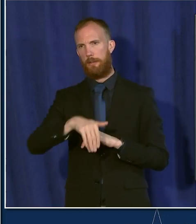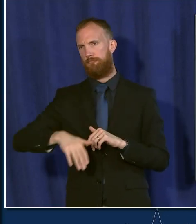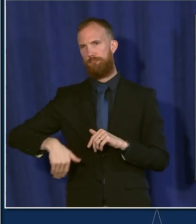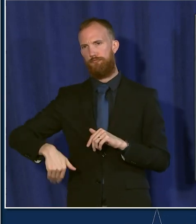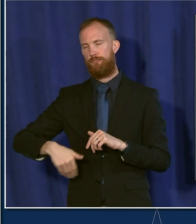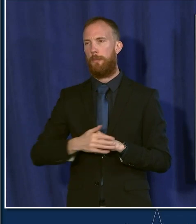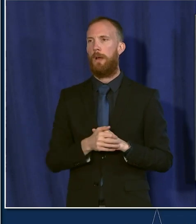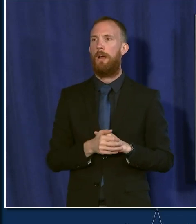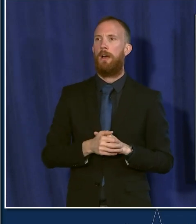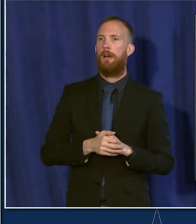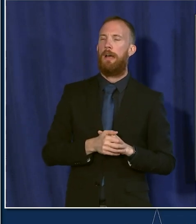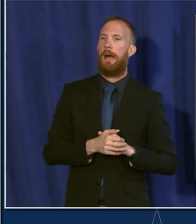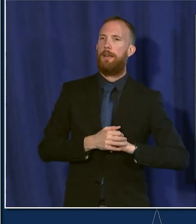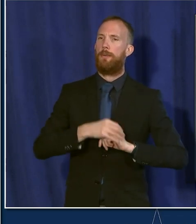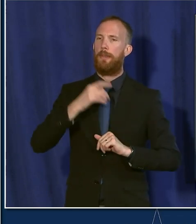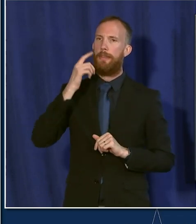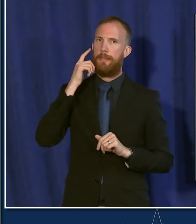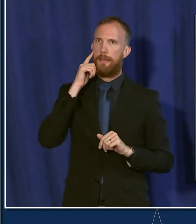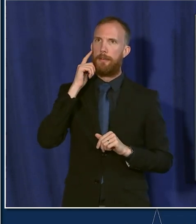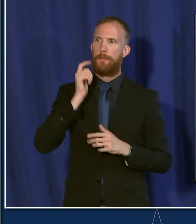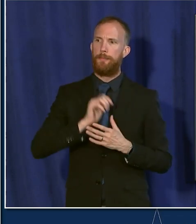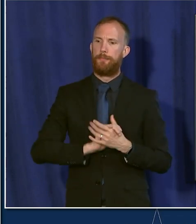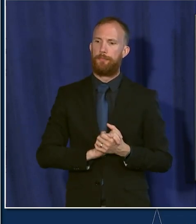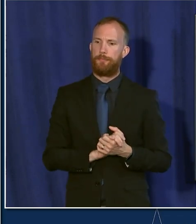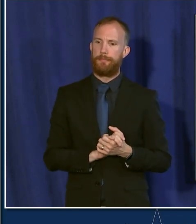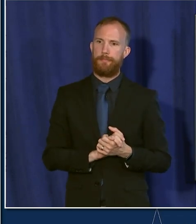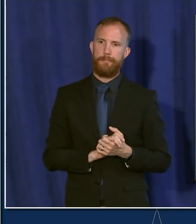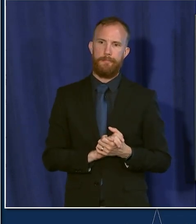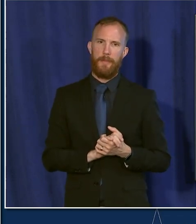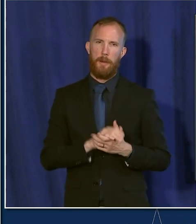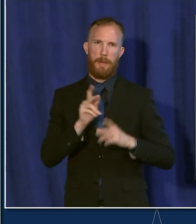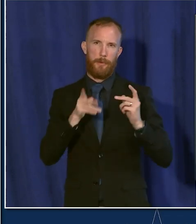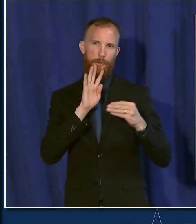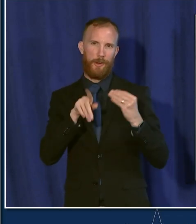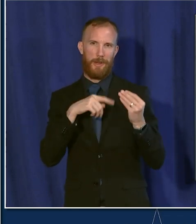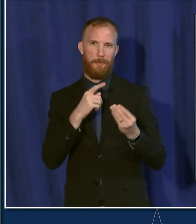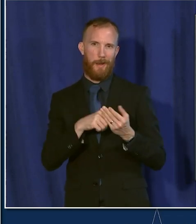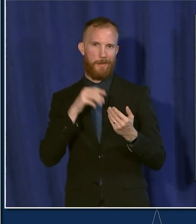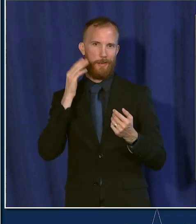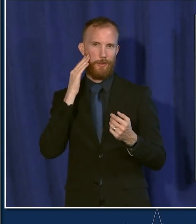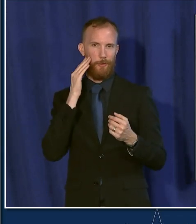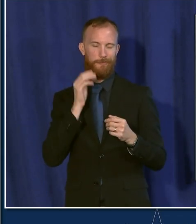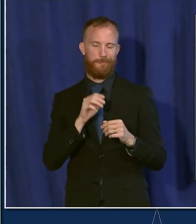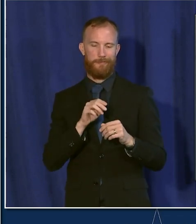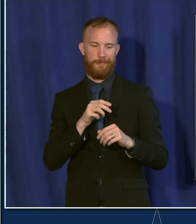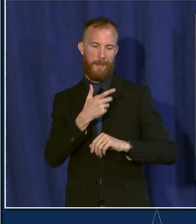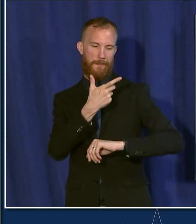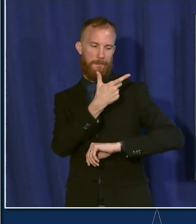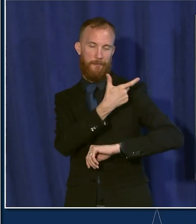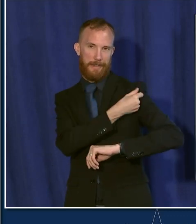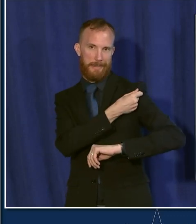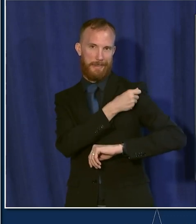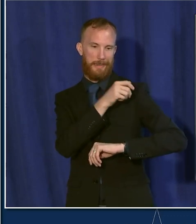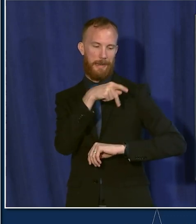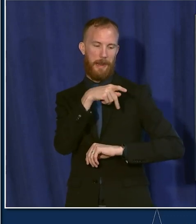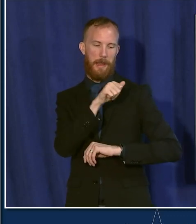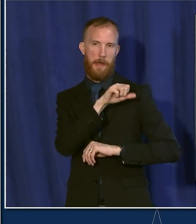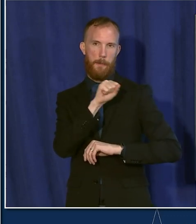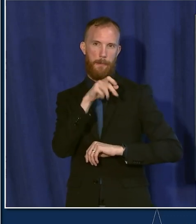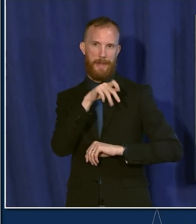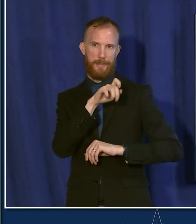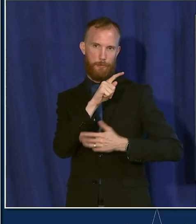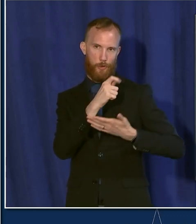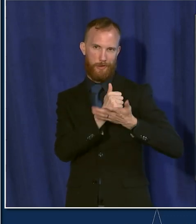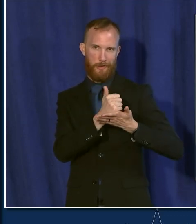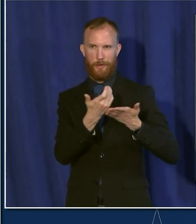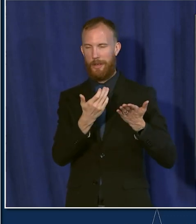the conversation about, quote, vaccine passports has been a conversation that has grown and shrunk and